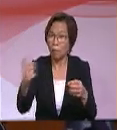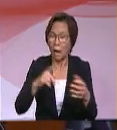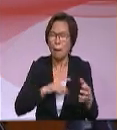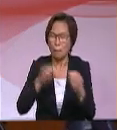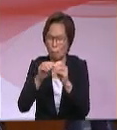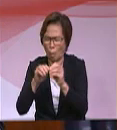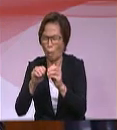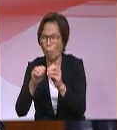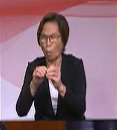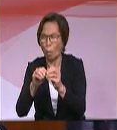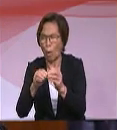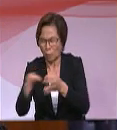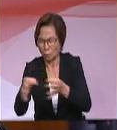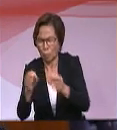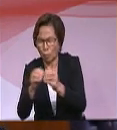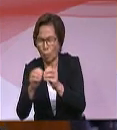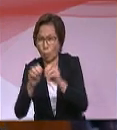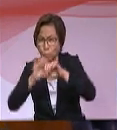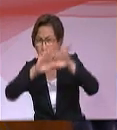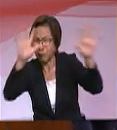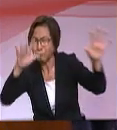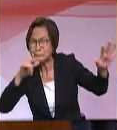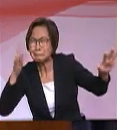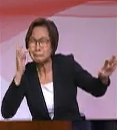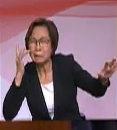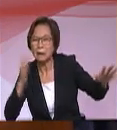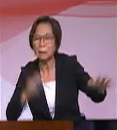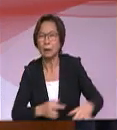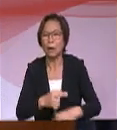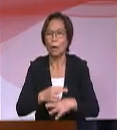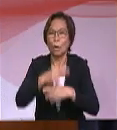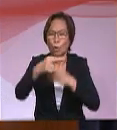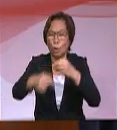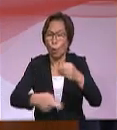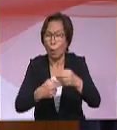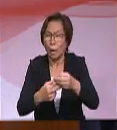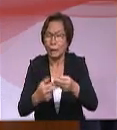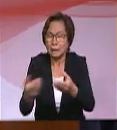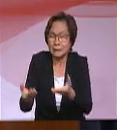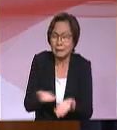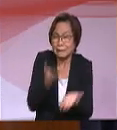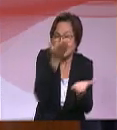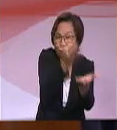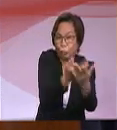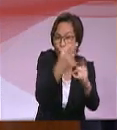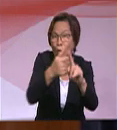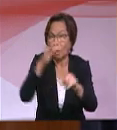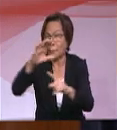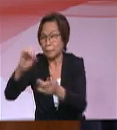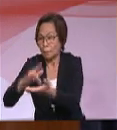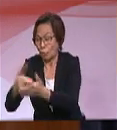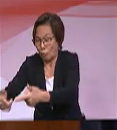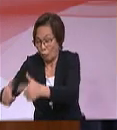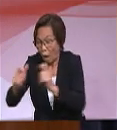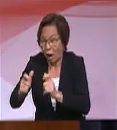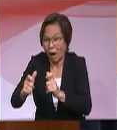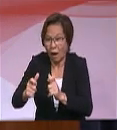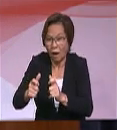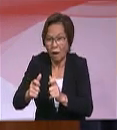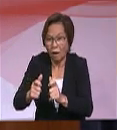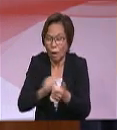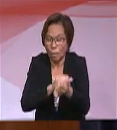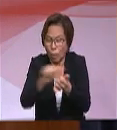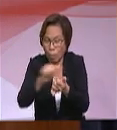clarification. Will Malaysia implement a system of rolling submissions from pharmaceutical companies to expedite the approval